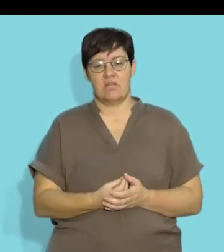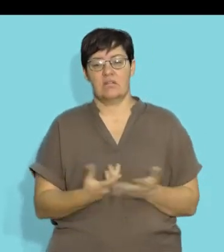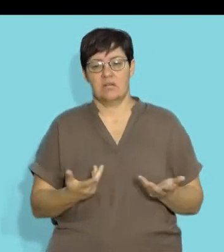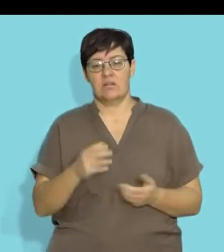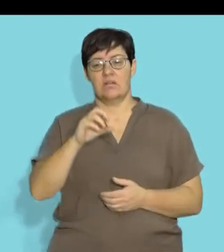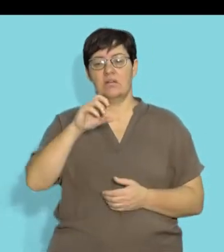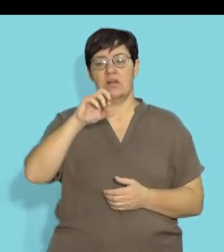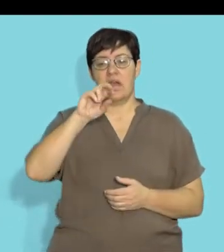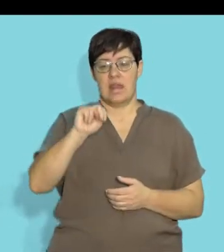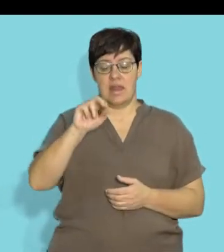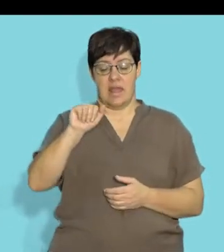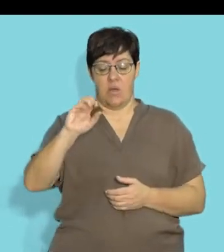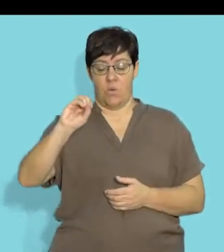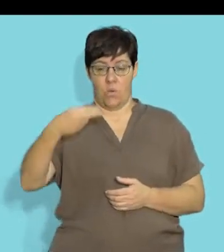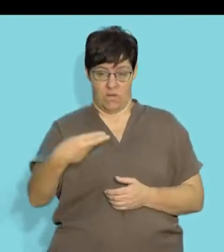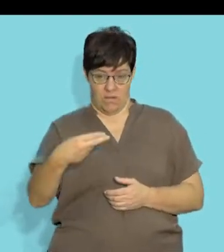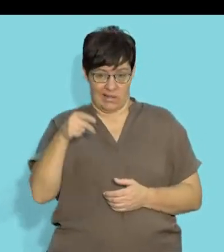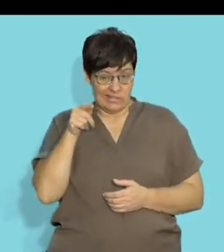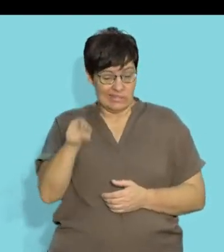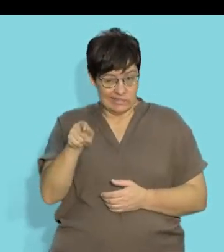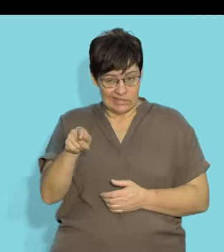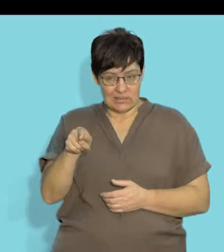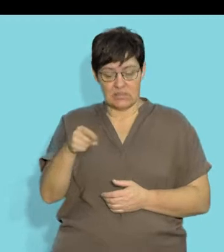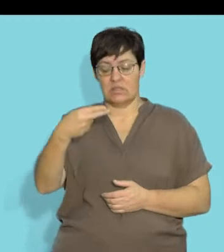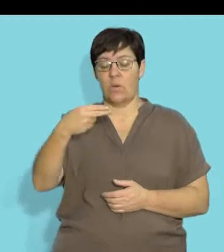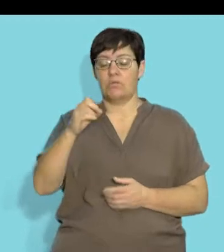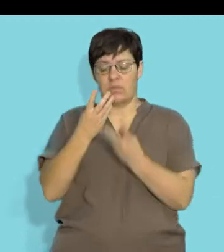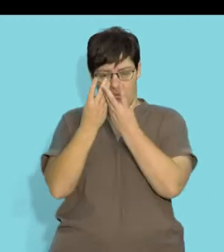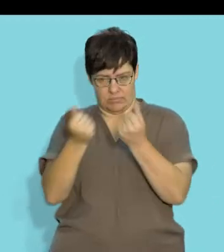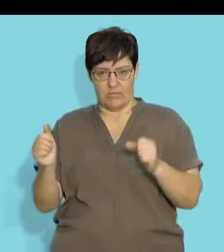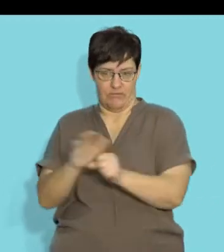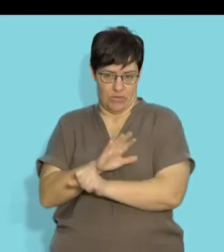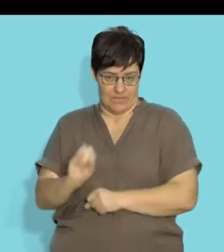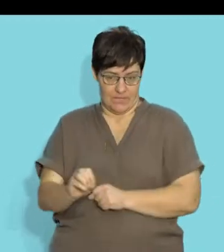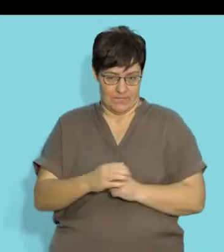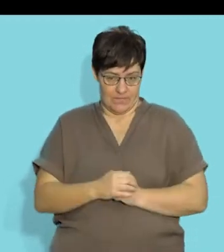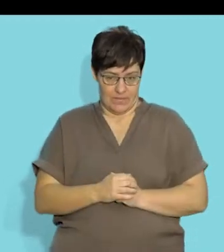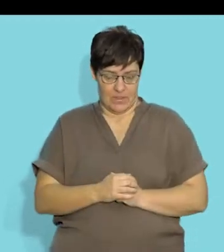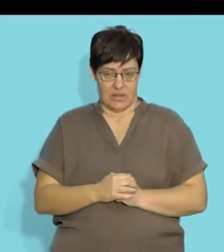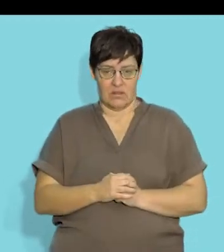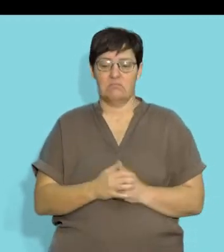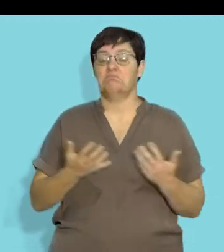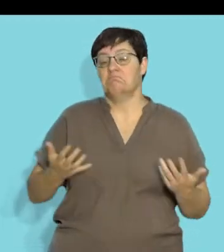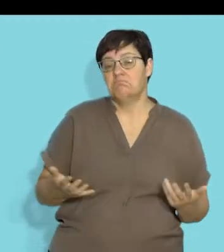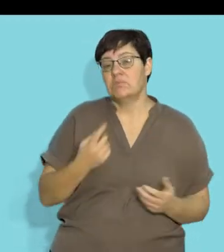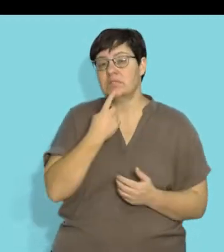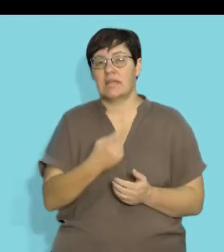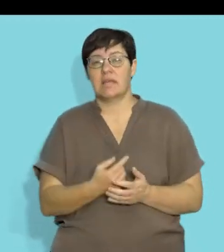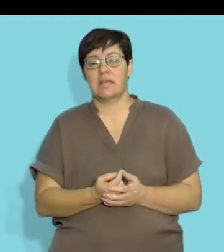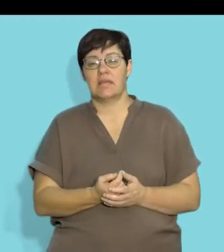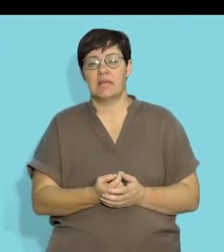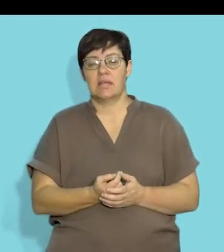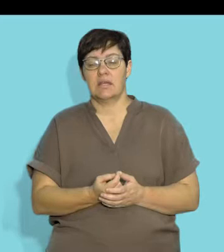sodium hydroxide, right? Remember, it's a homogeneous solution. Now, we are saying that if, for argument's sake, there